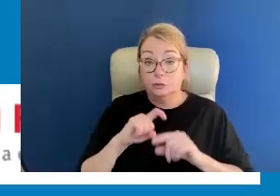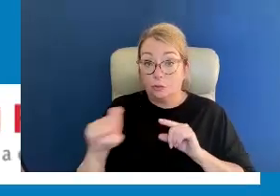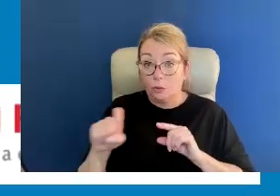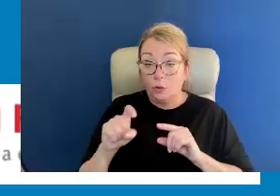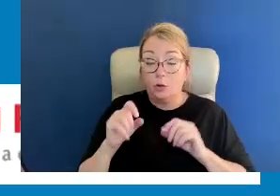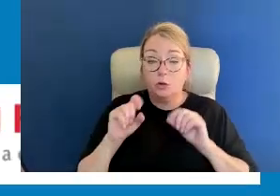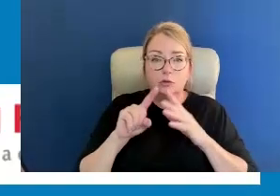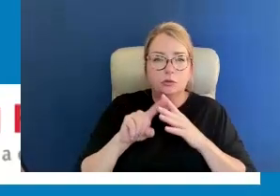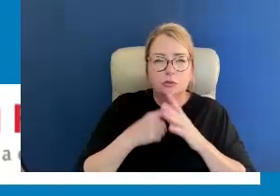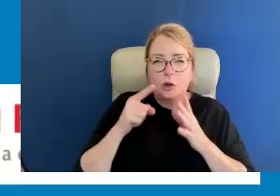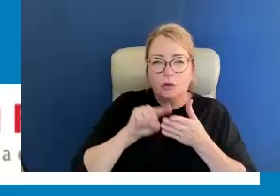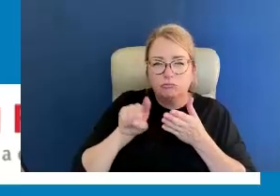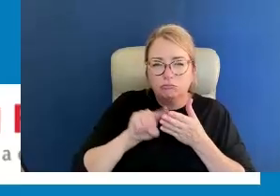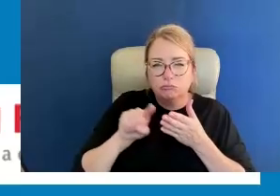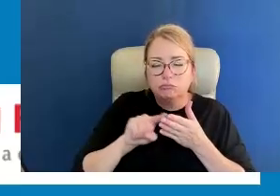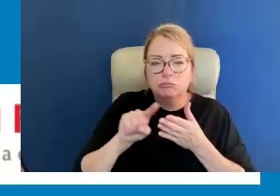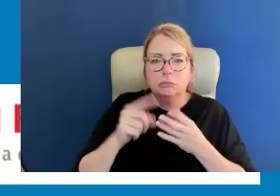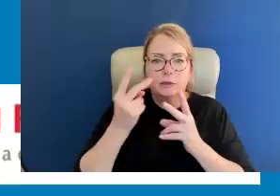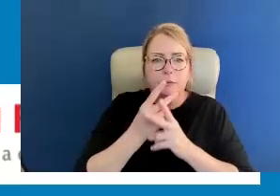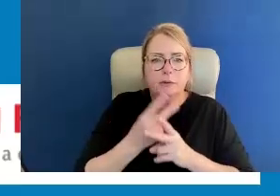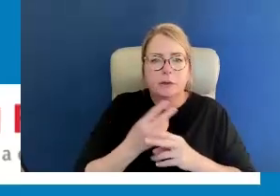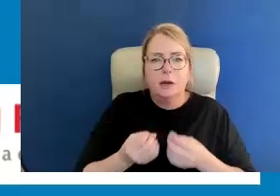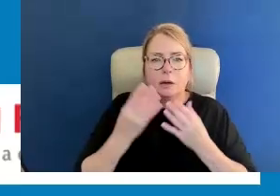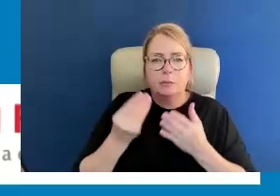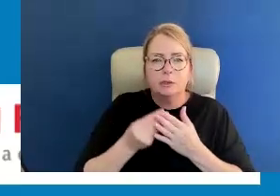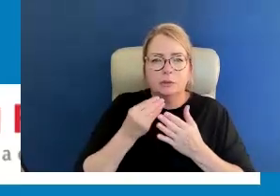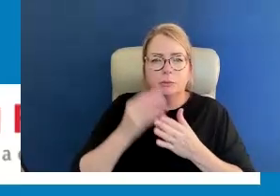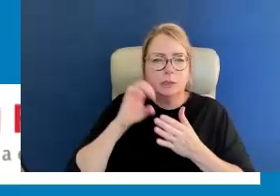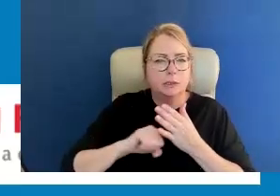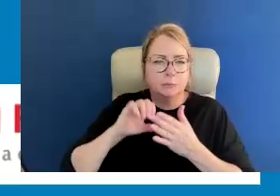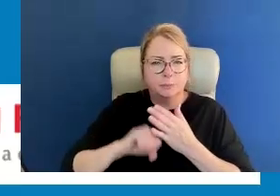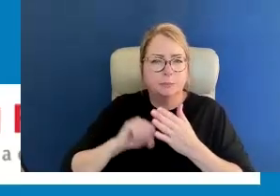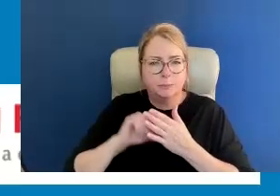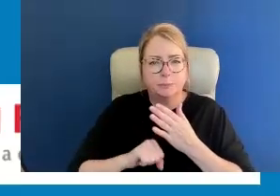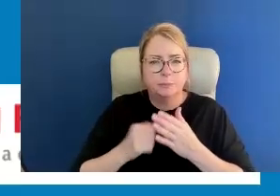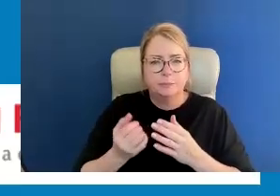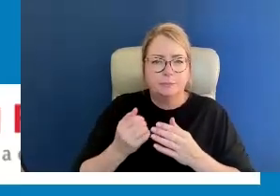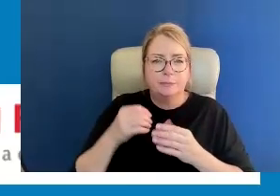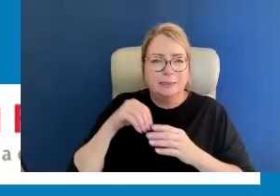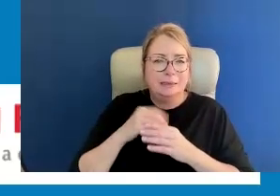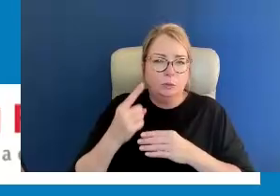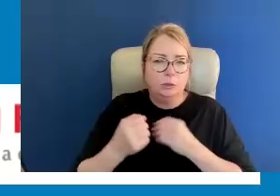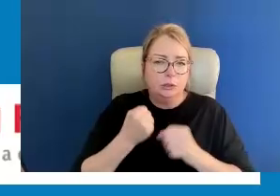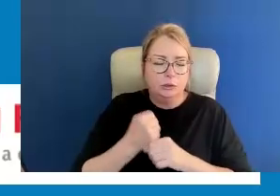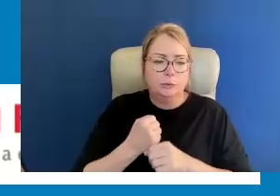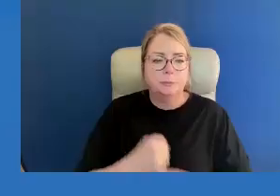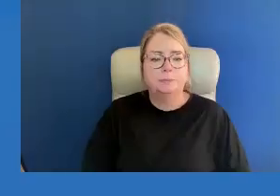look into that and really determine how much money to get pulled out throughout the year so that you're not losing it.